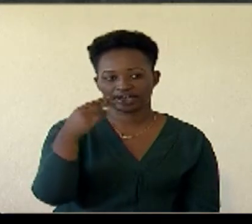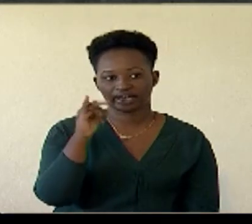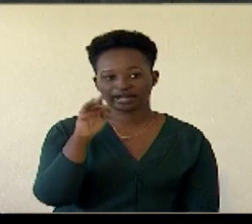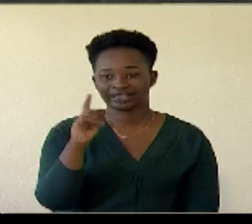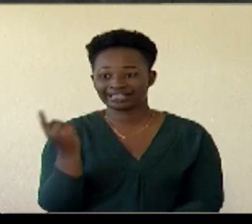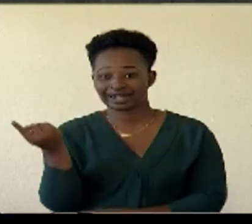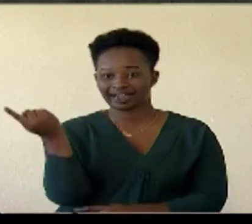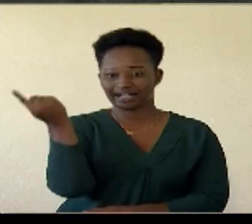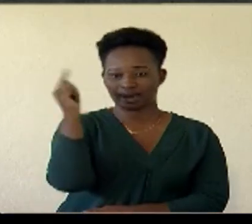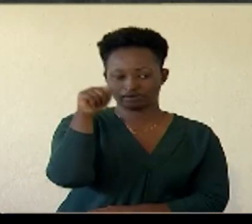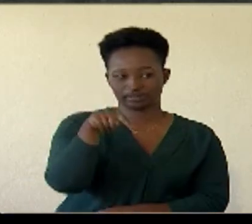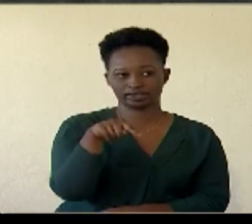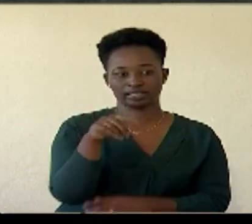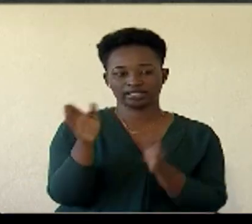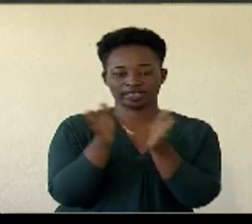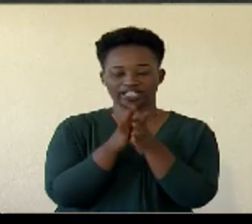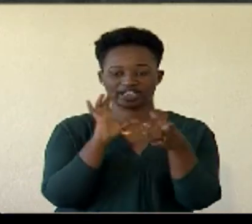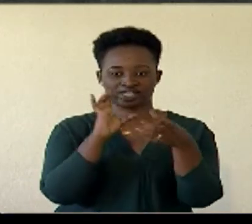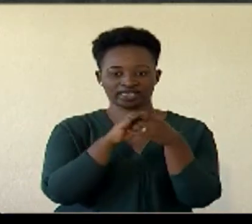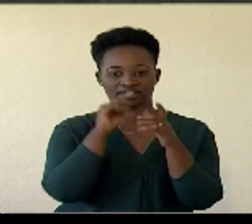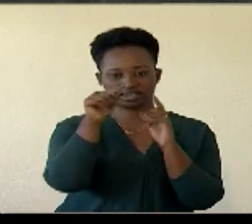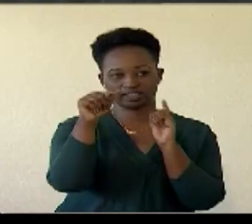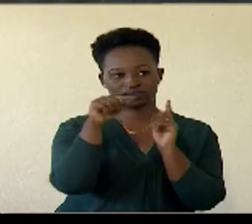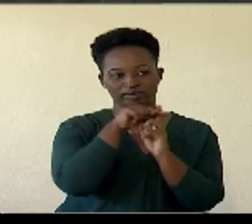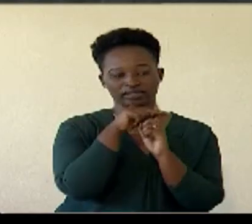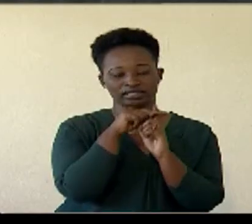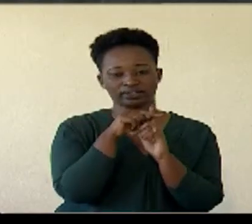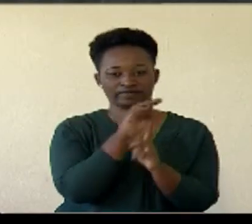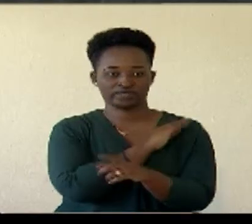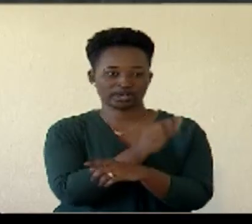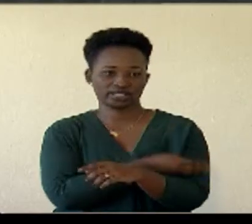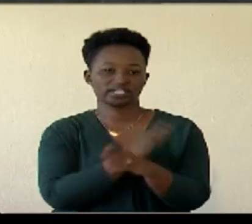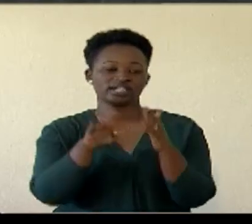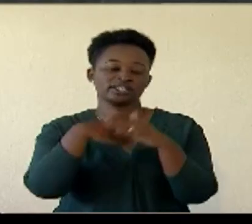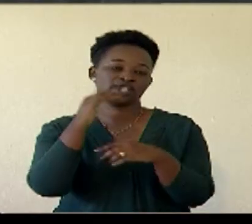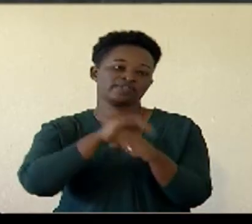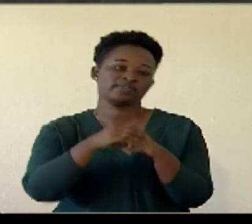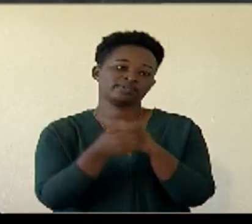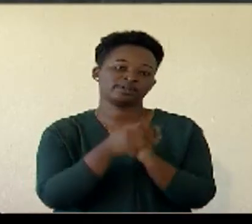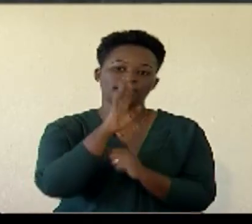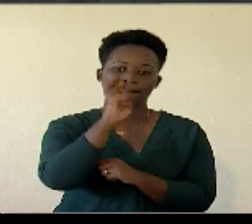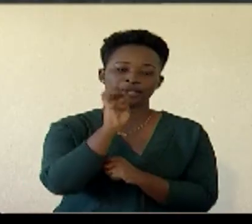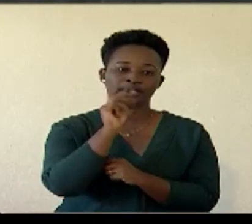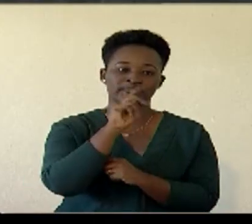right away and attacks this positive charge. So this it forms benzoyl chloride.